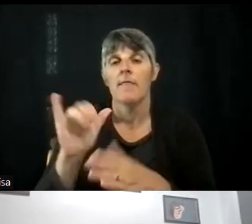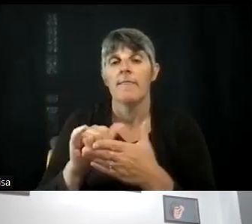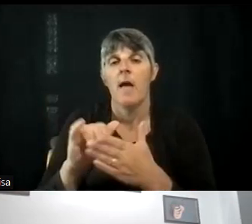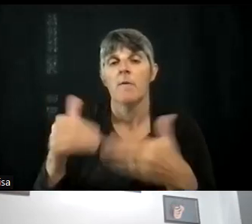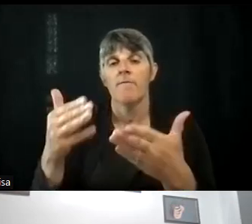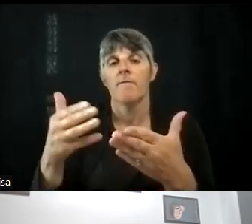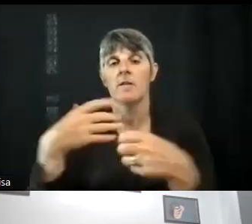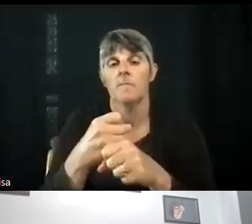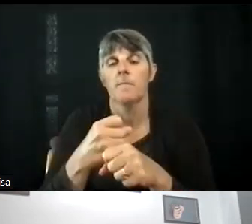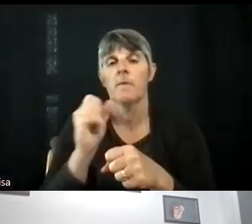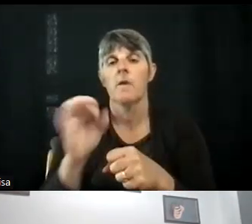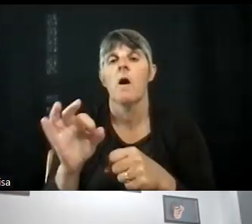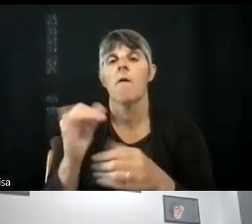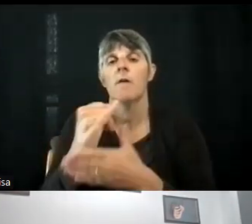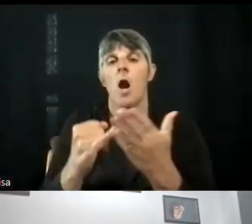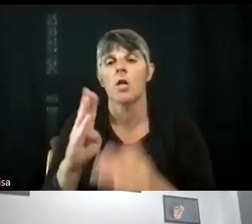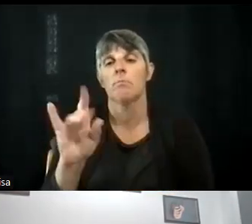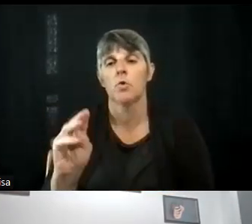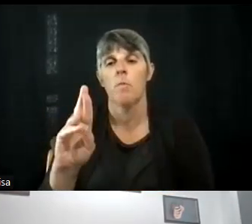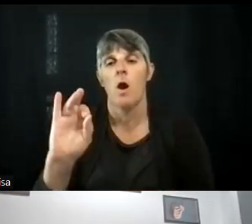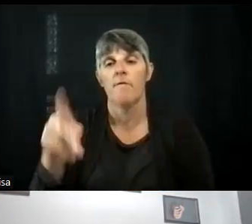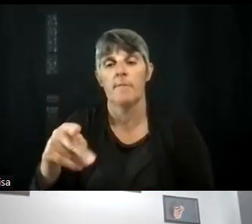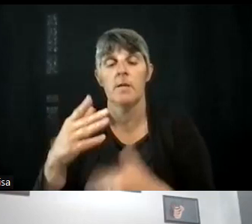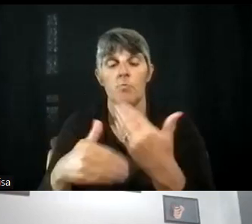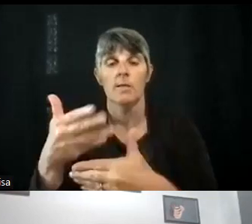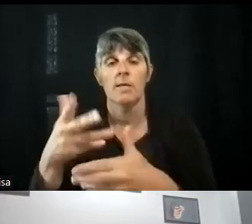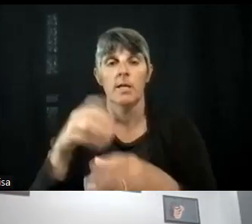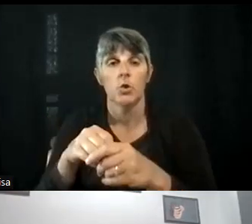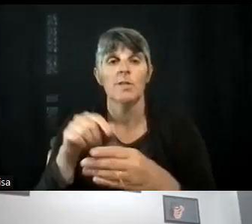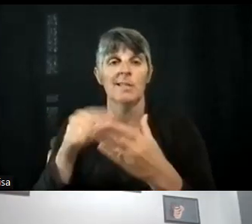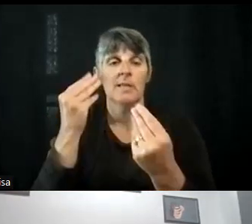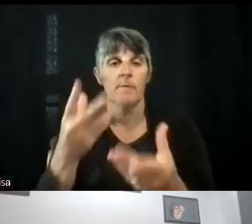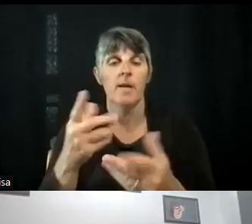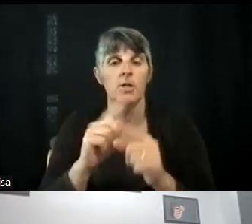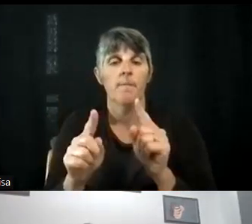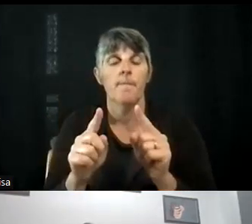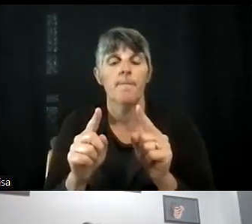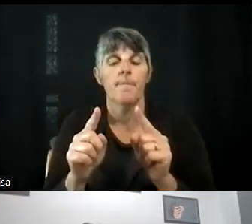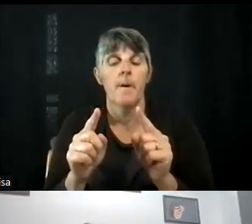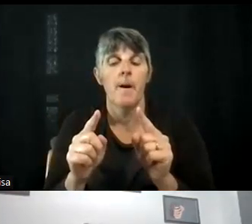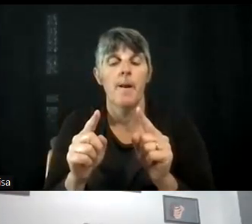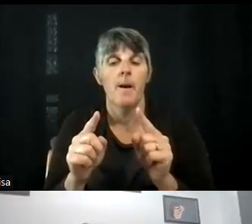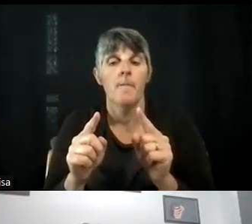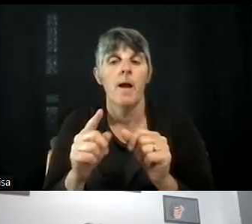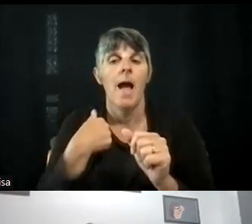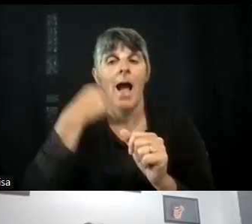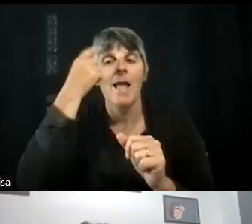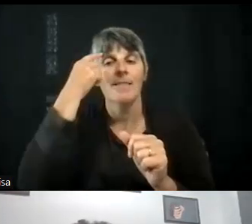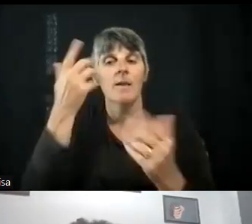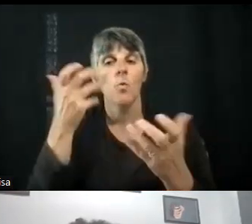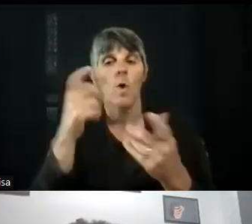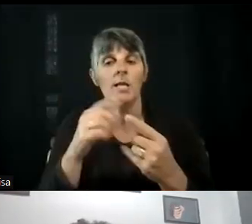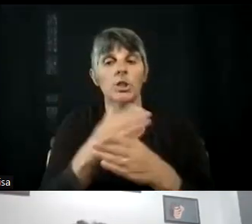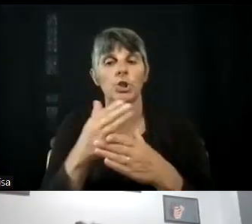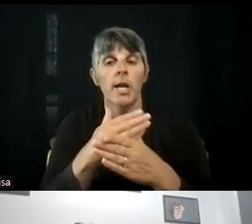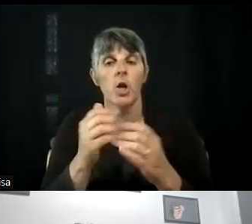an overview of the Arts Bloom RFP process and includes this information, but I think I'd like to